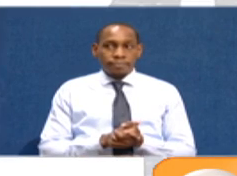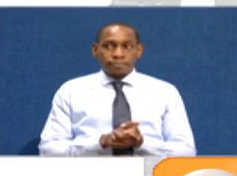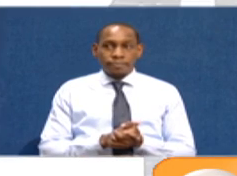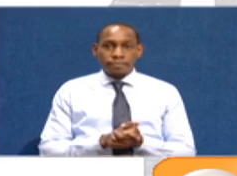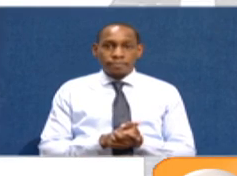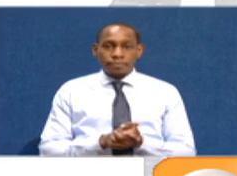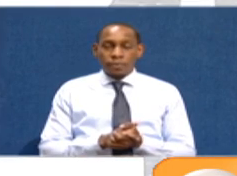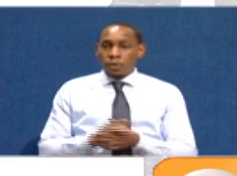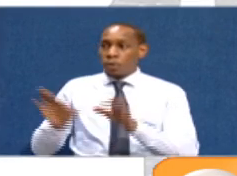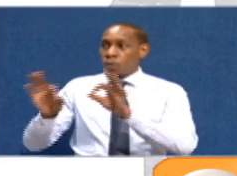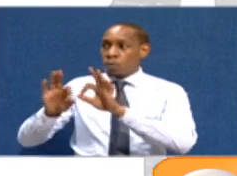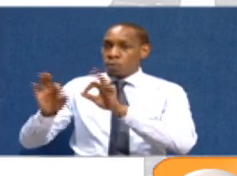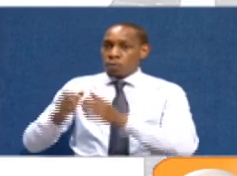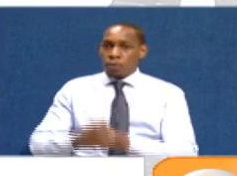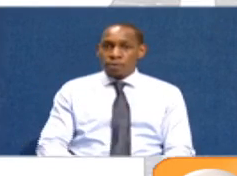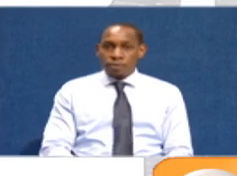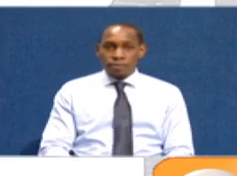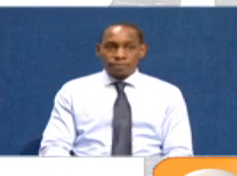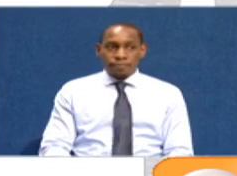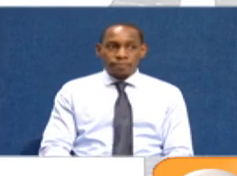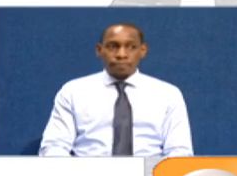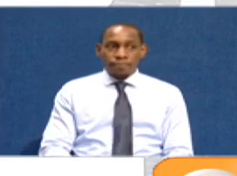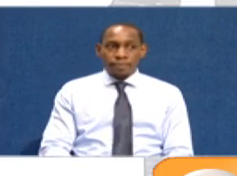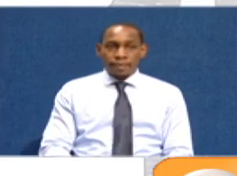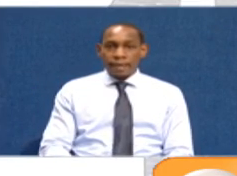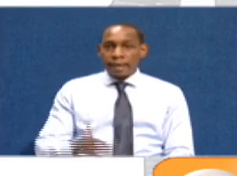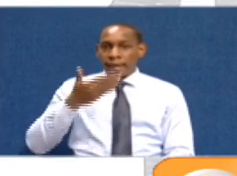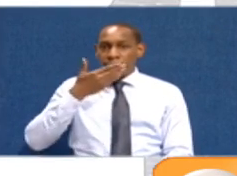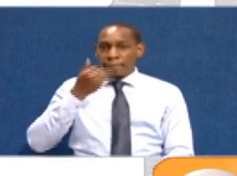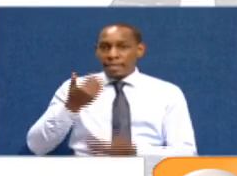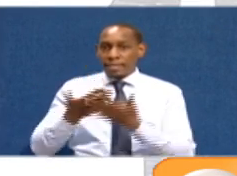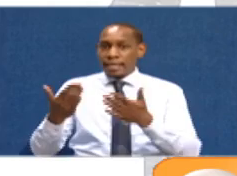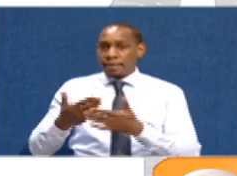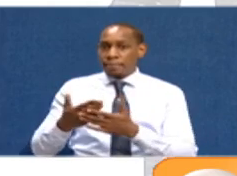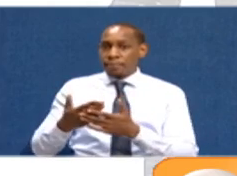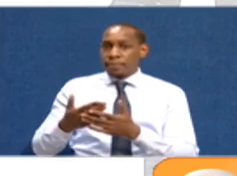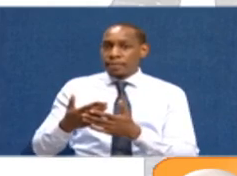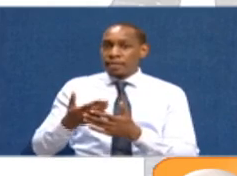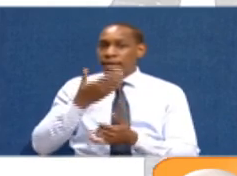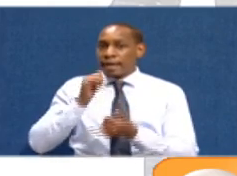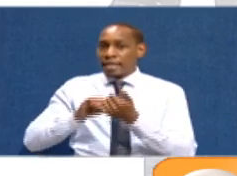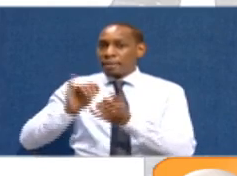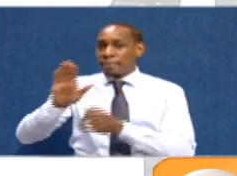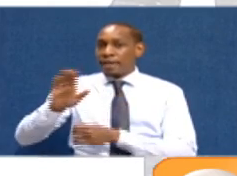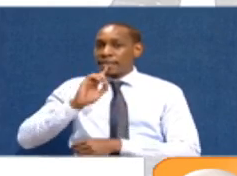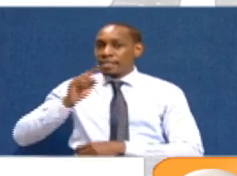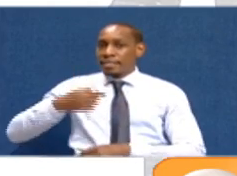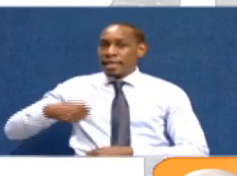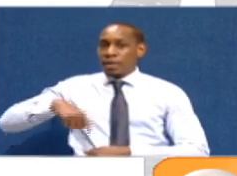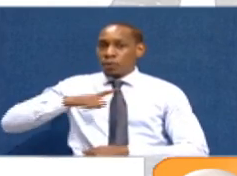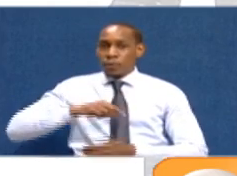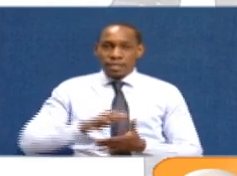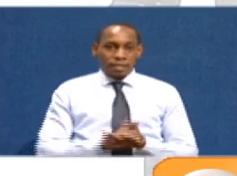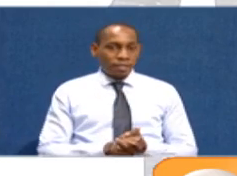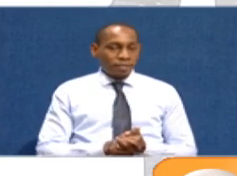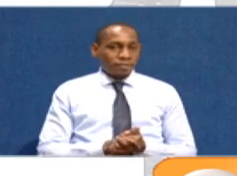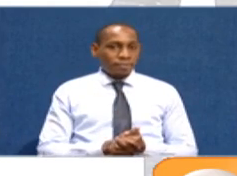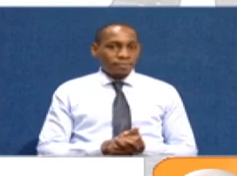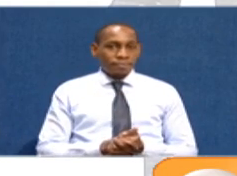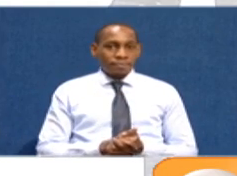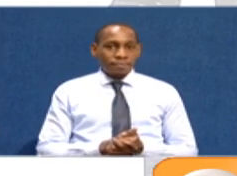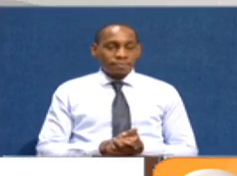Yeah. Wow. Well, what's the best thing about this man? Tell us. Wow, you're putting me on the spot